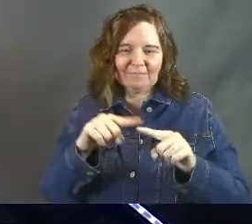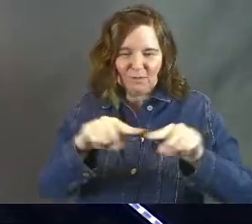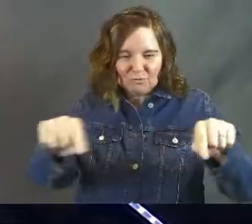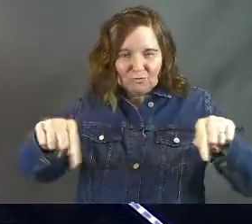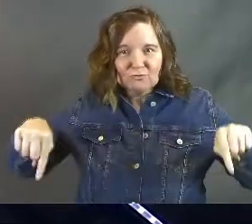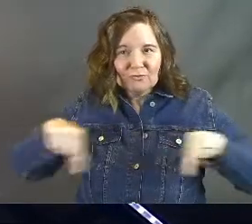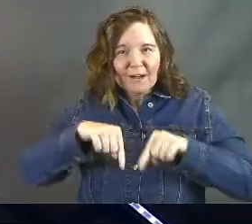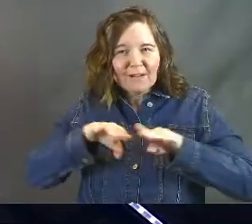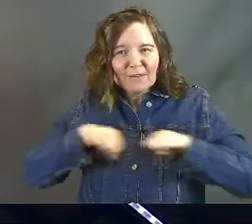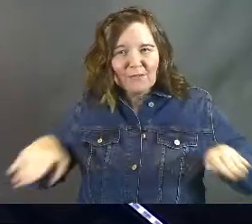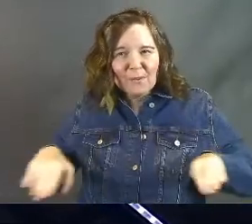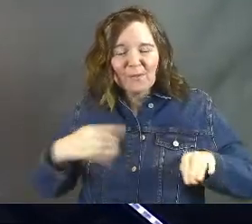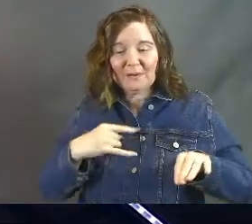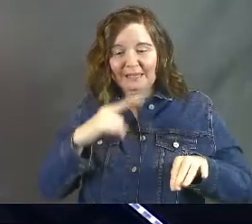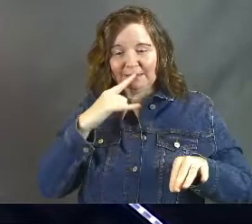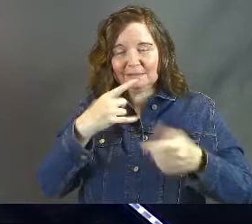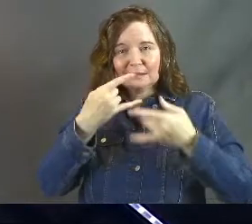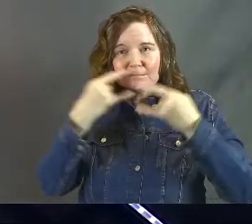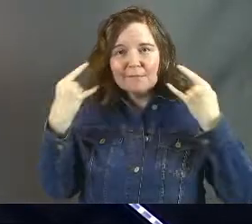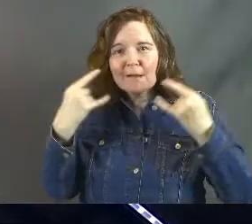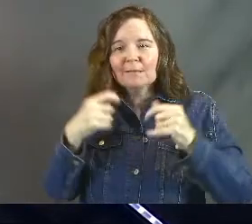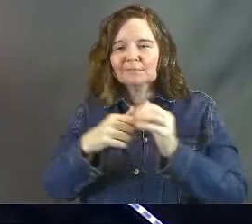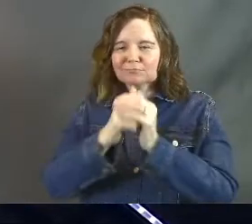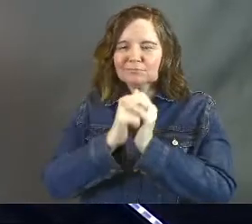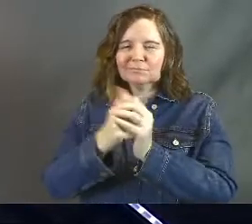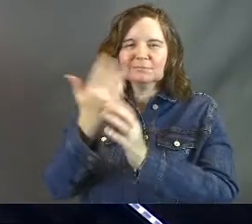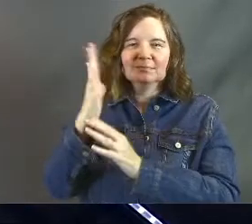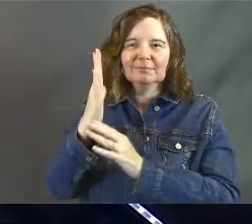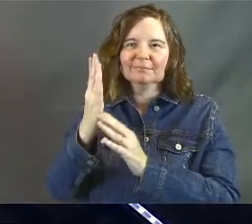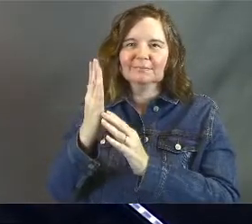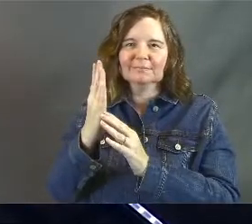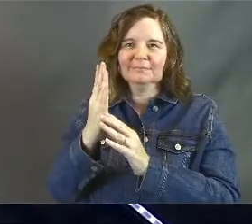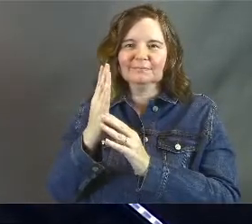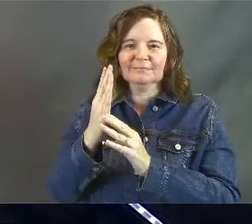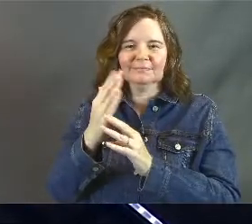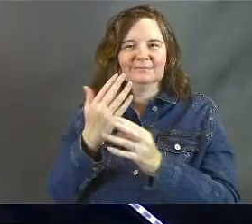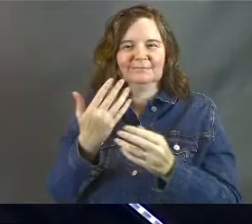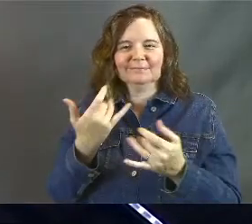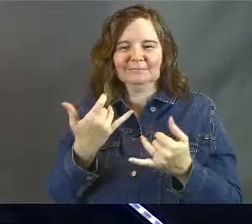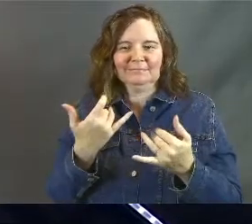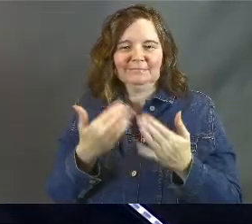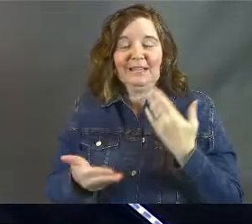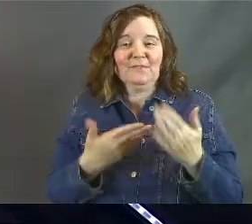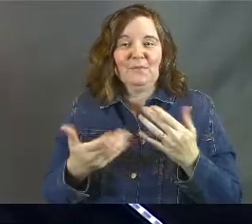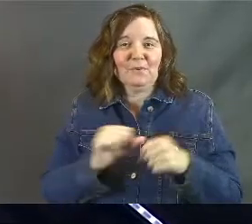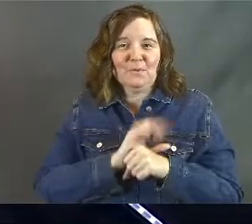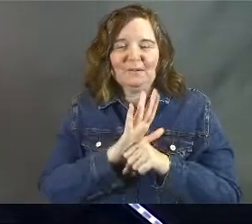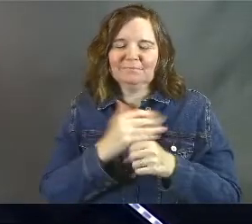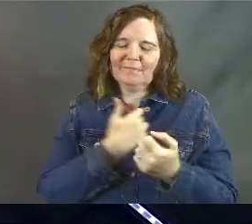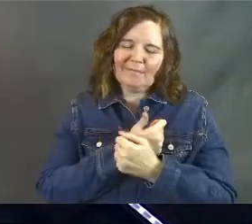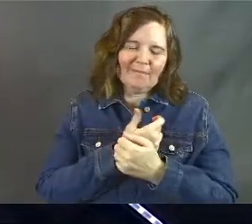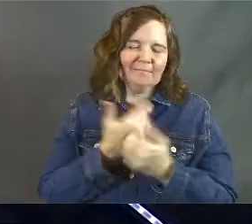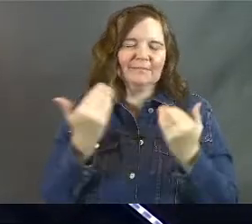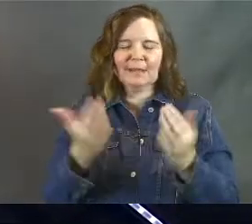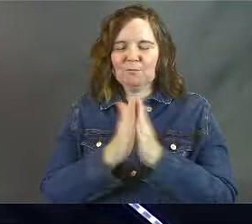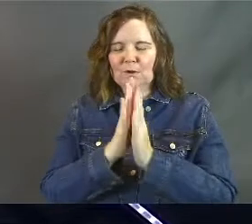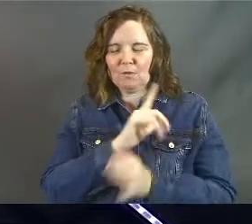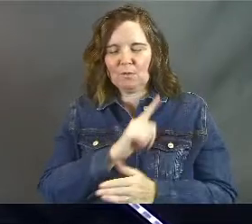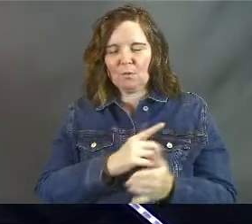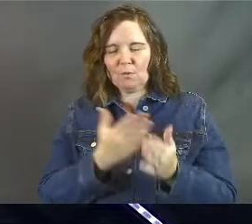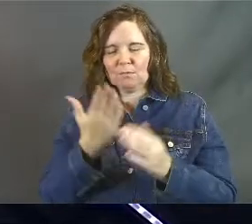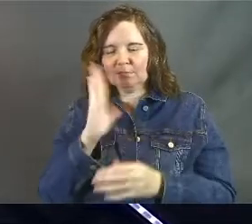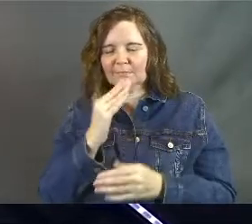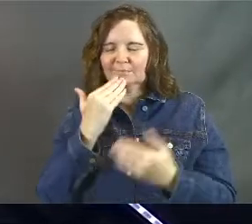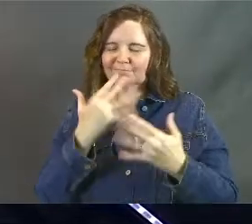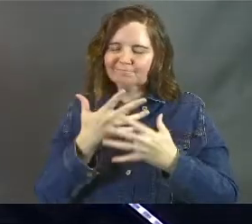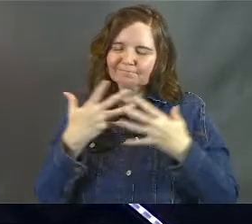love kids in masks worshiping God against COVID, right? Isn't that awesome? Love it. Let's pray. Lord God, we thank